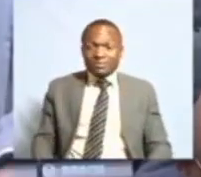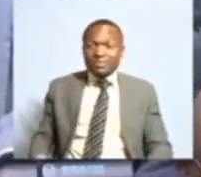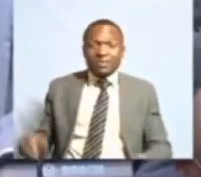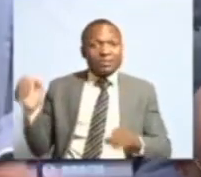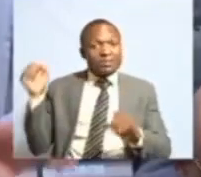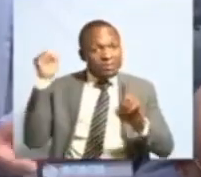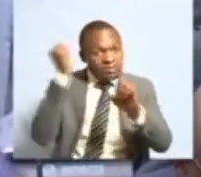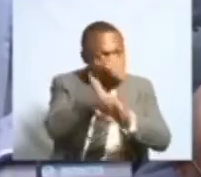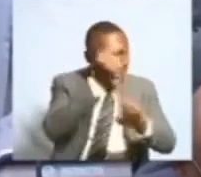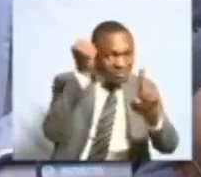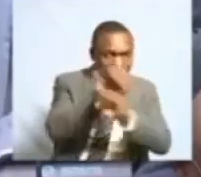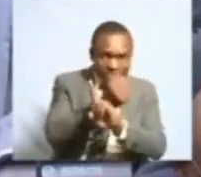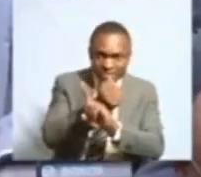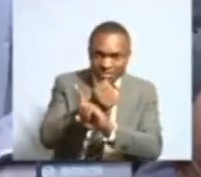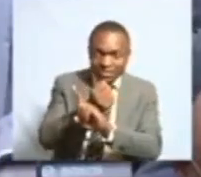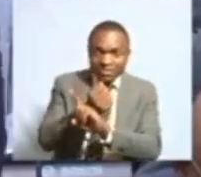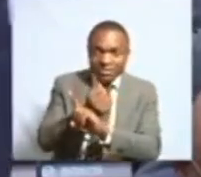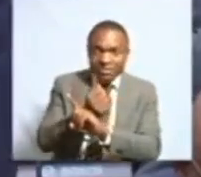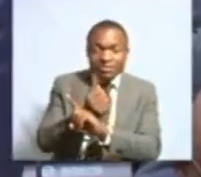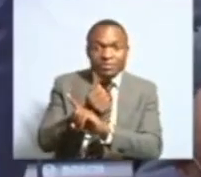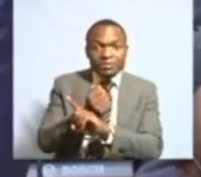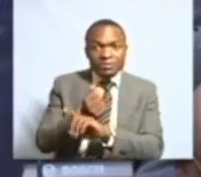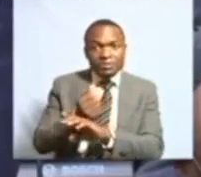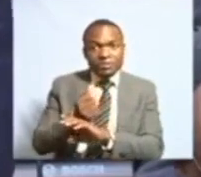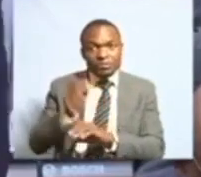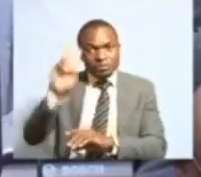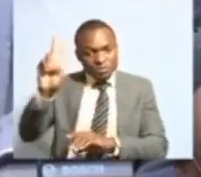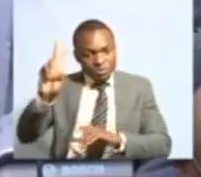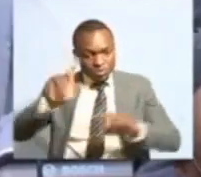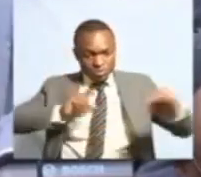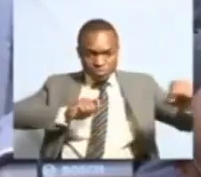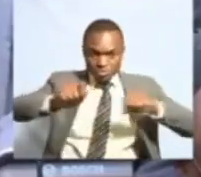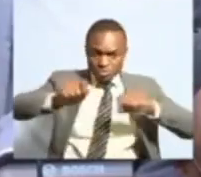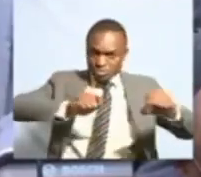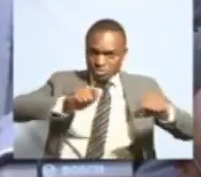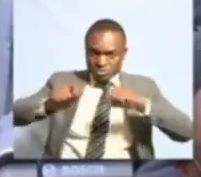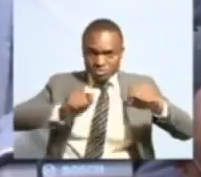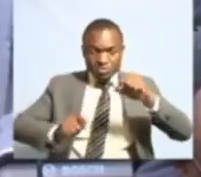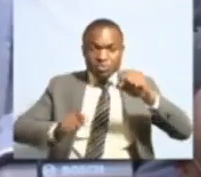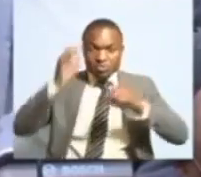attack your persona and the personas of the two presiding officers